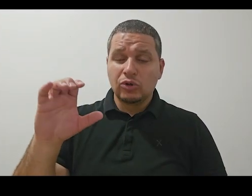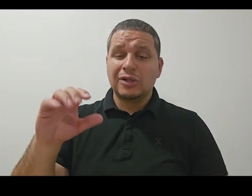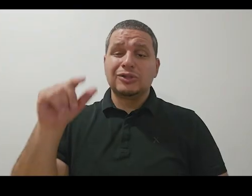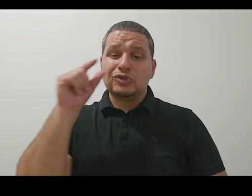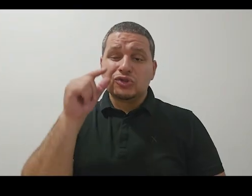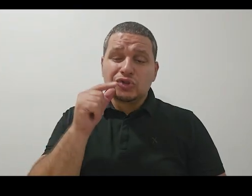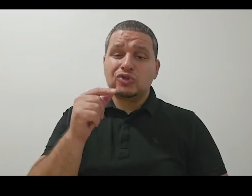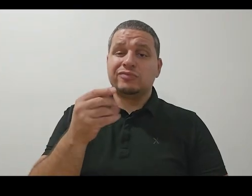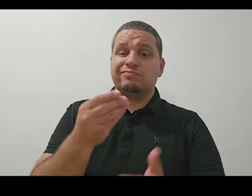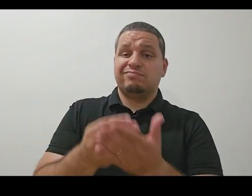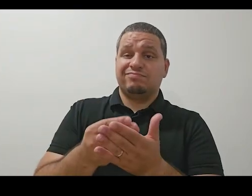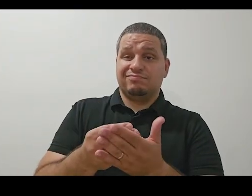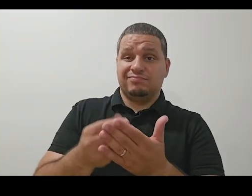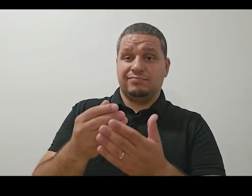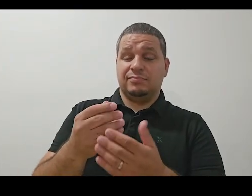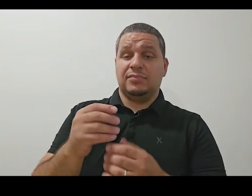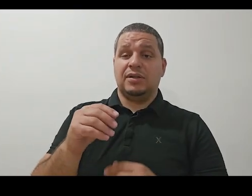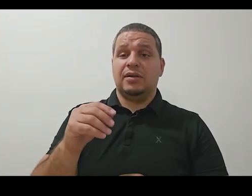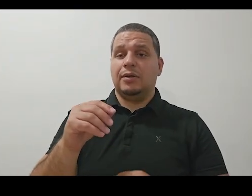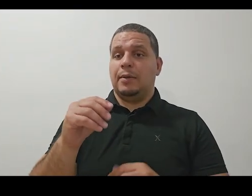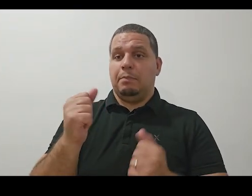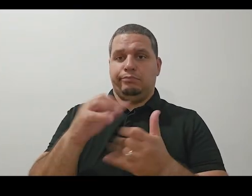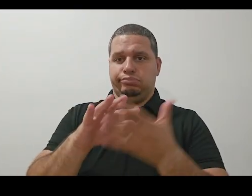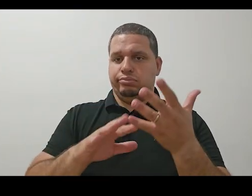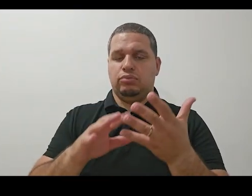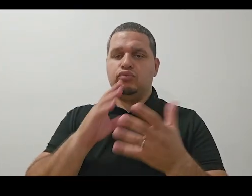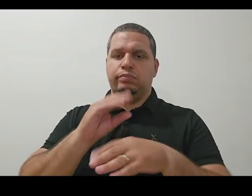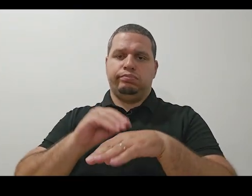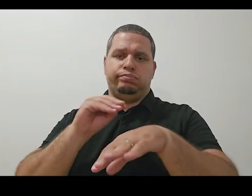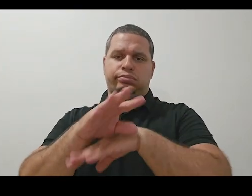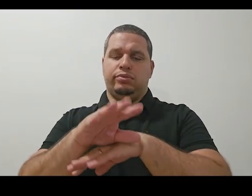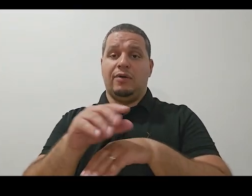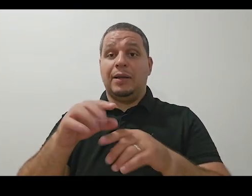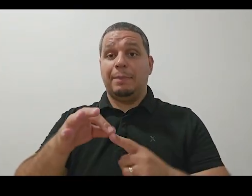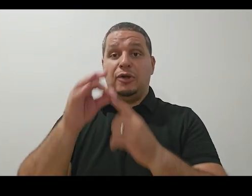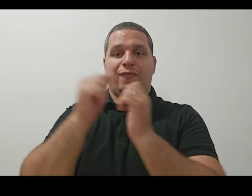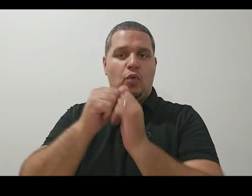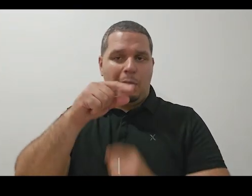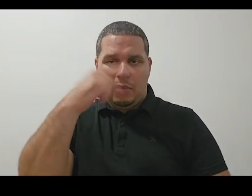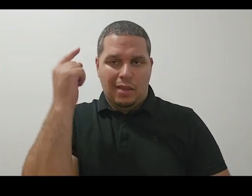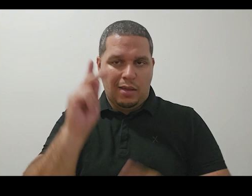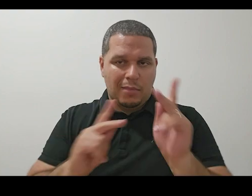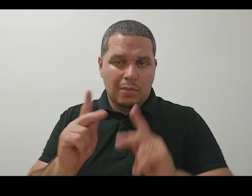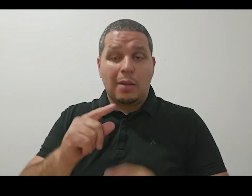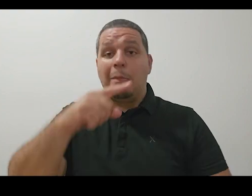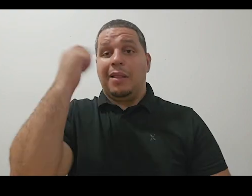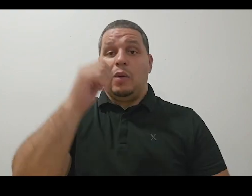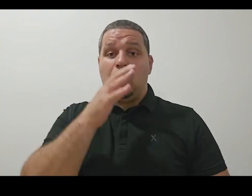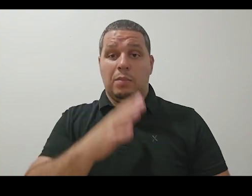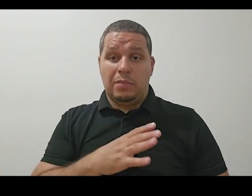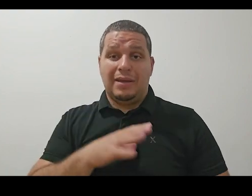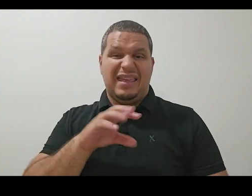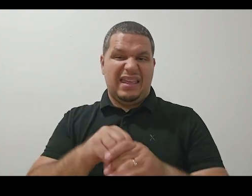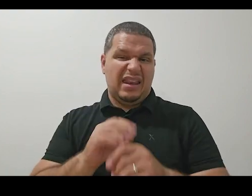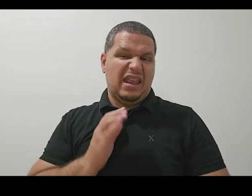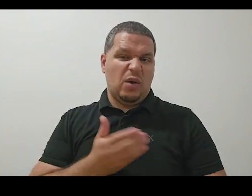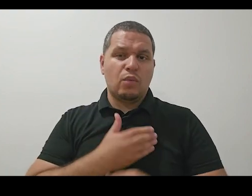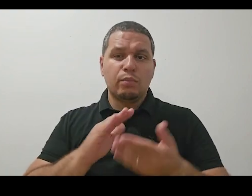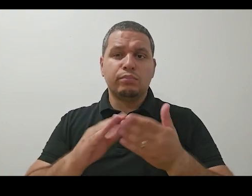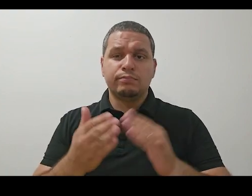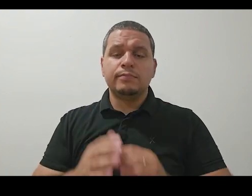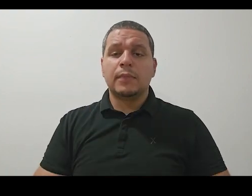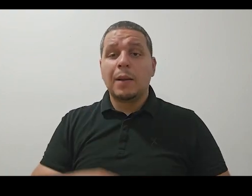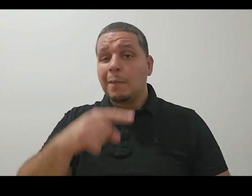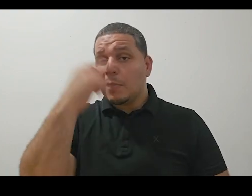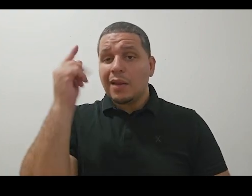and disability intersects the shapes of mental health experience, especially for Black people and Black women in our communities. Black